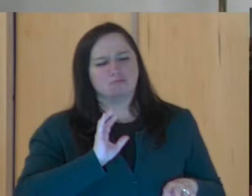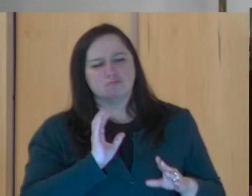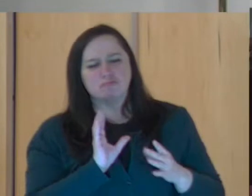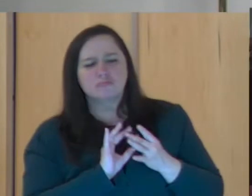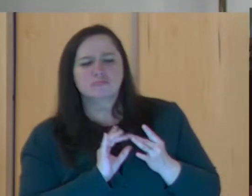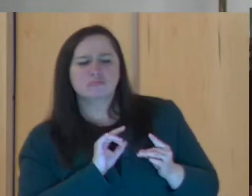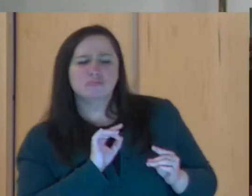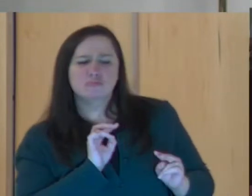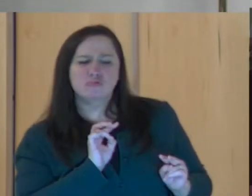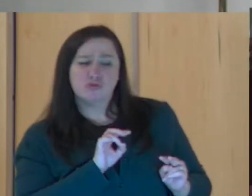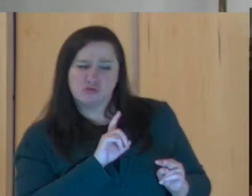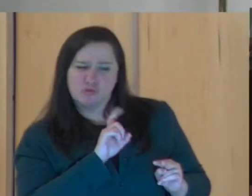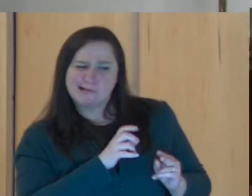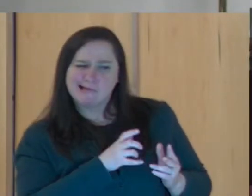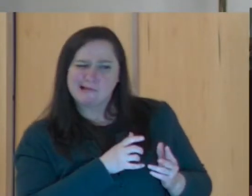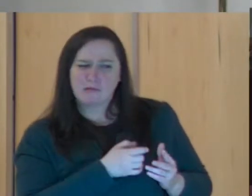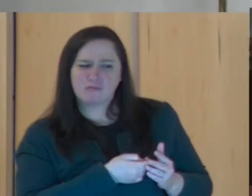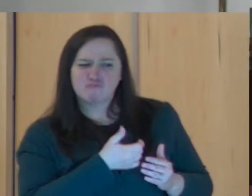a guy we need to get rid of?